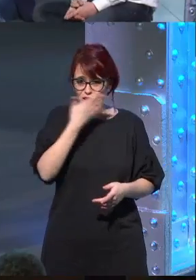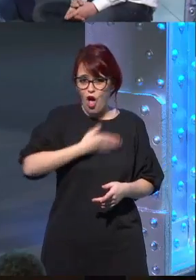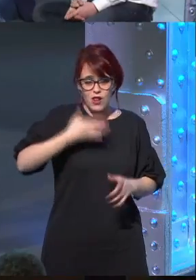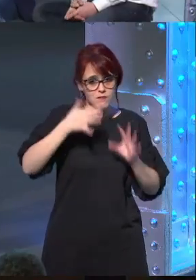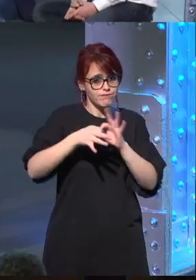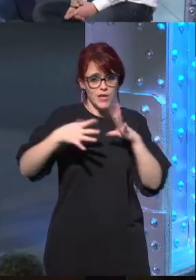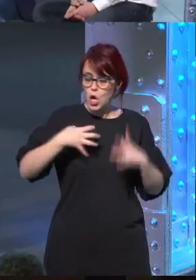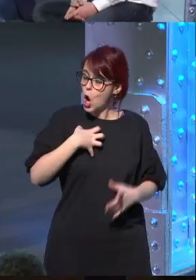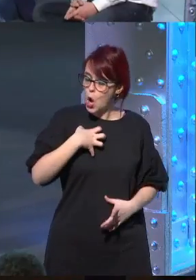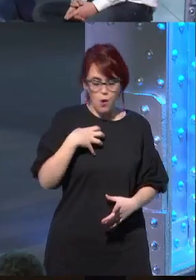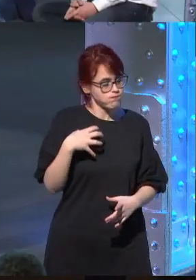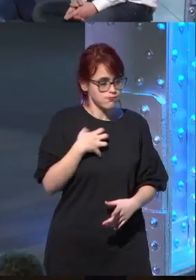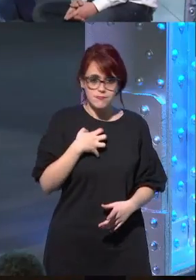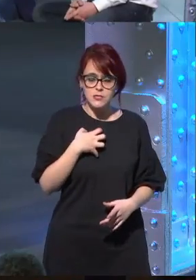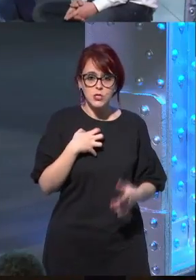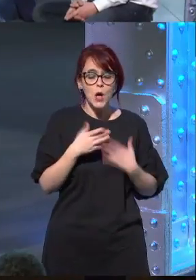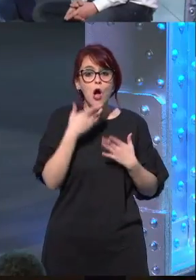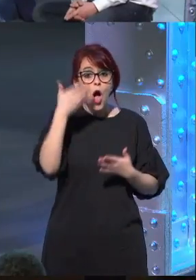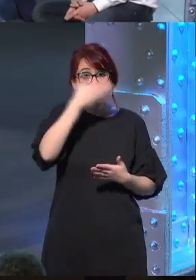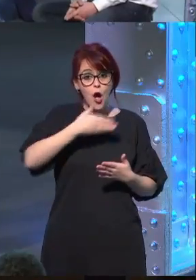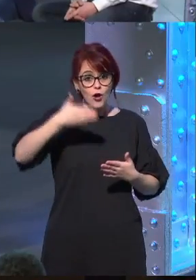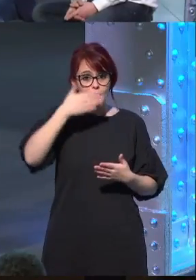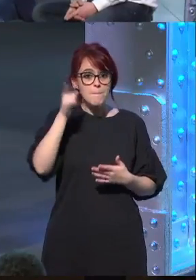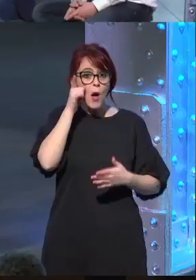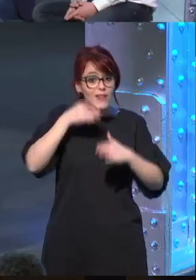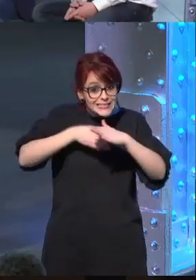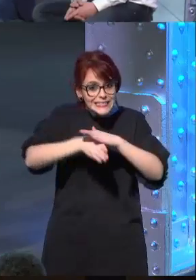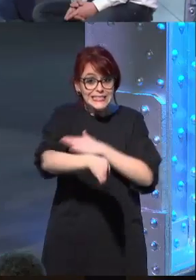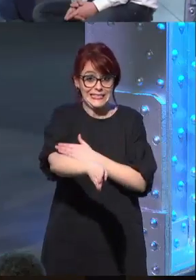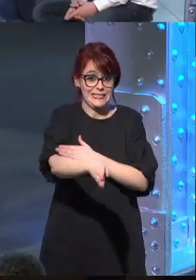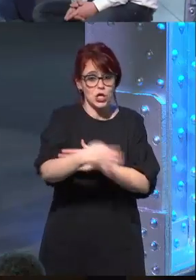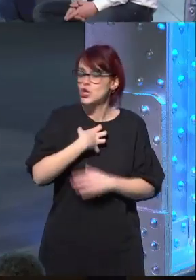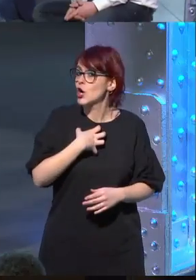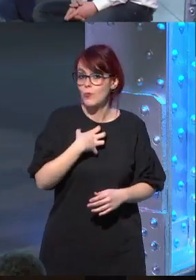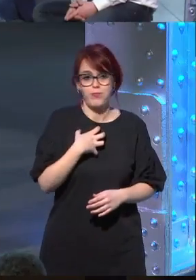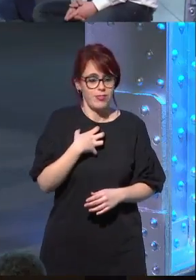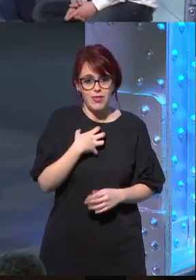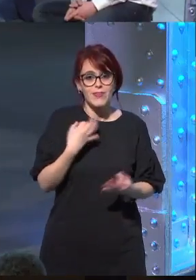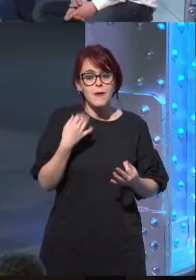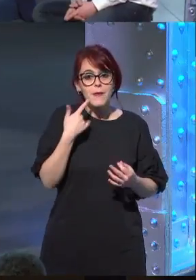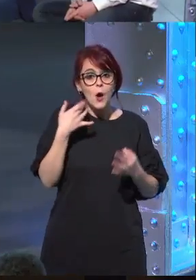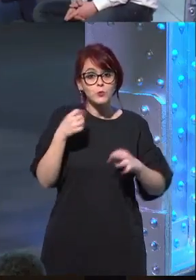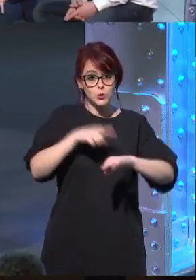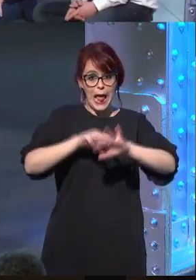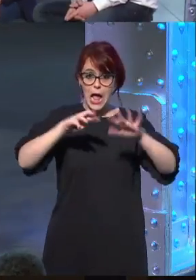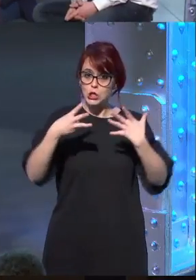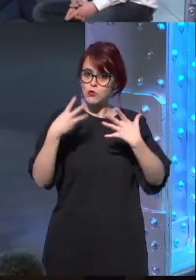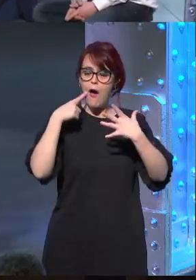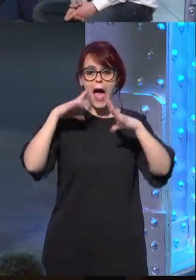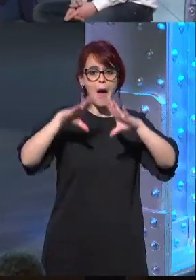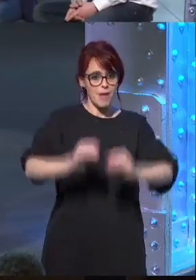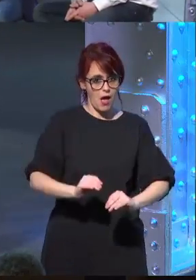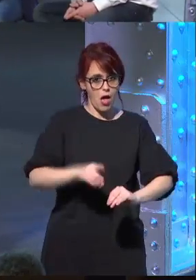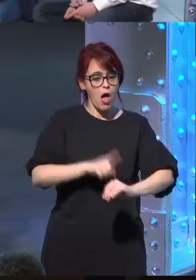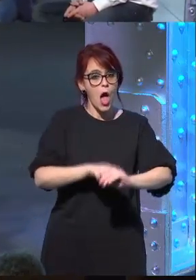In the classroom, we cannot use the smartphones or get in the school with your smartphone on. You need